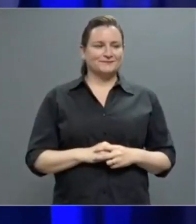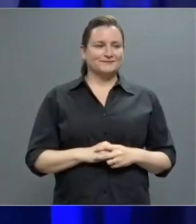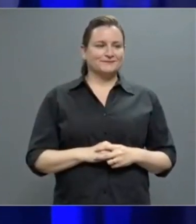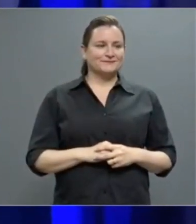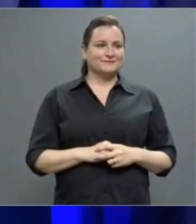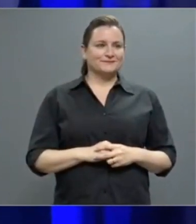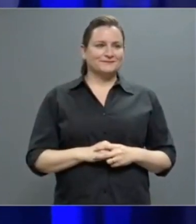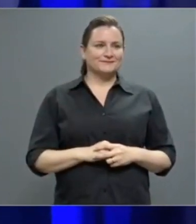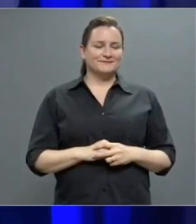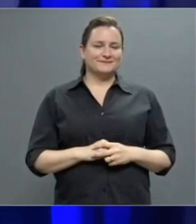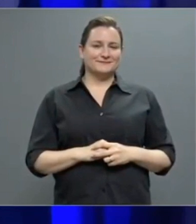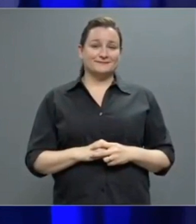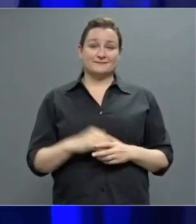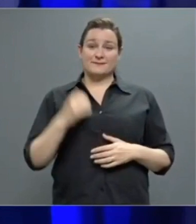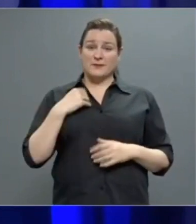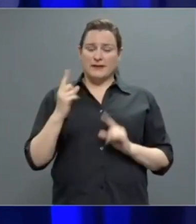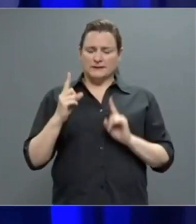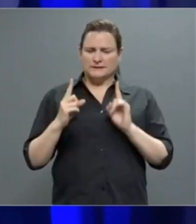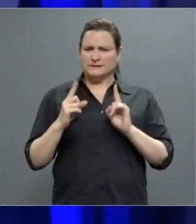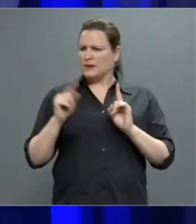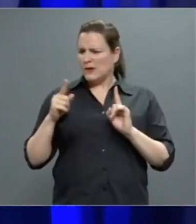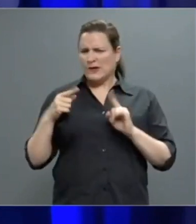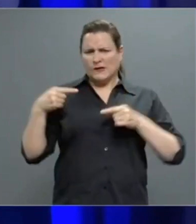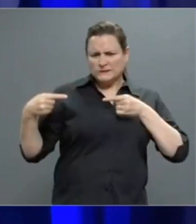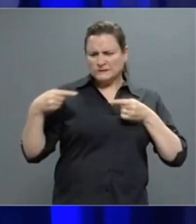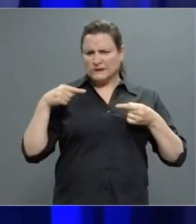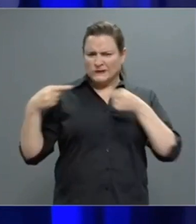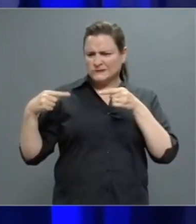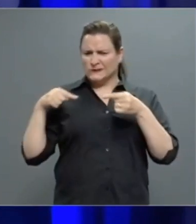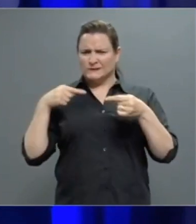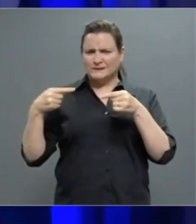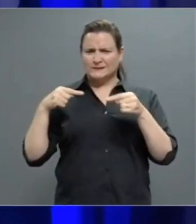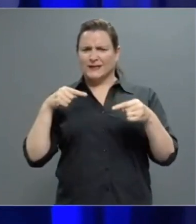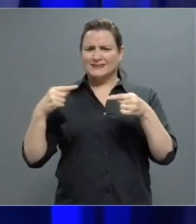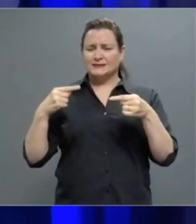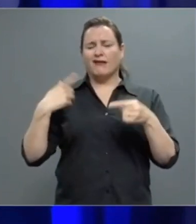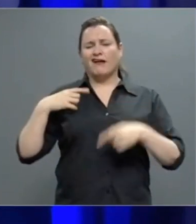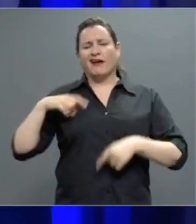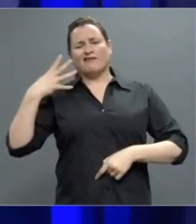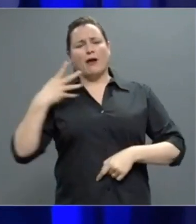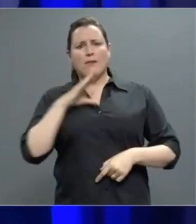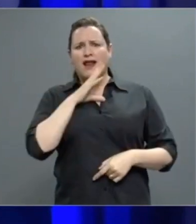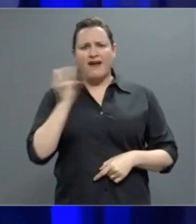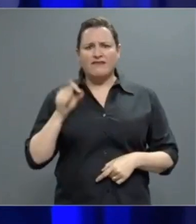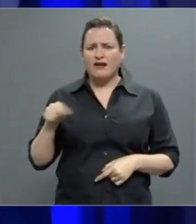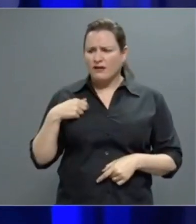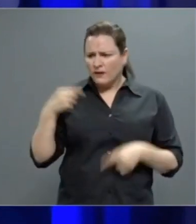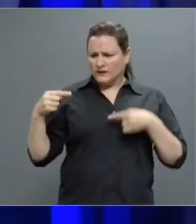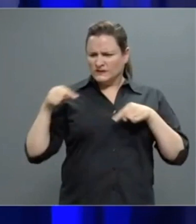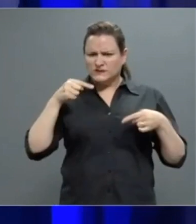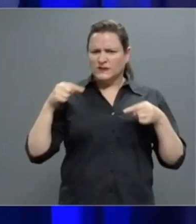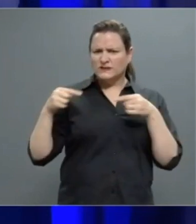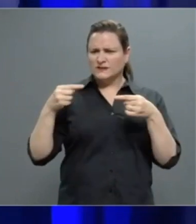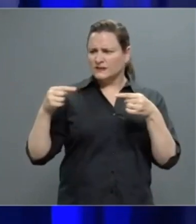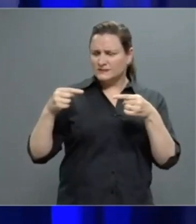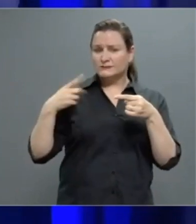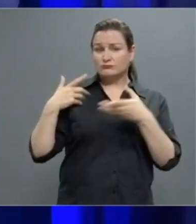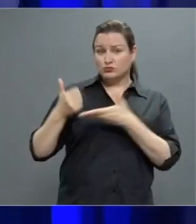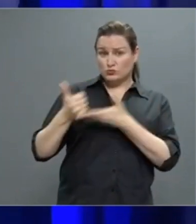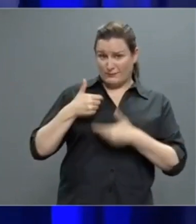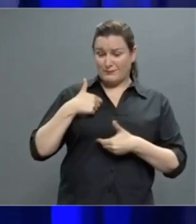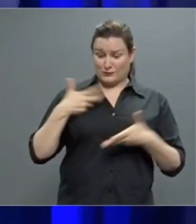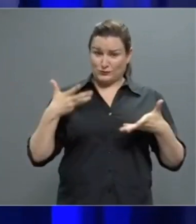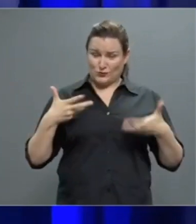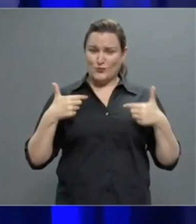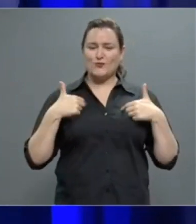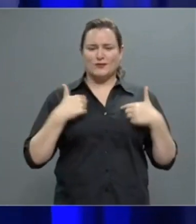You fought me every step of the way, and you never gave up. And in doing so, I think you've helped to entrench a